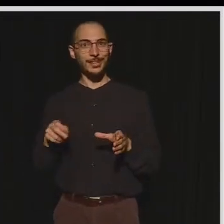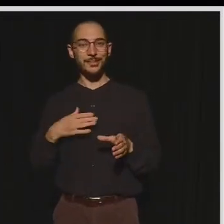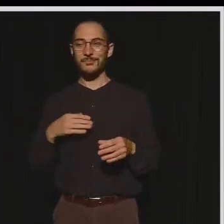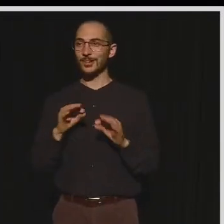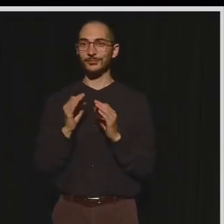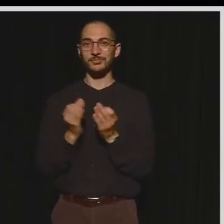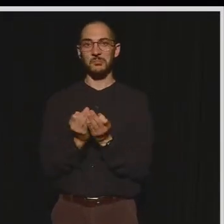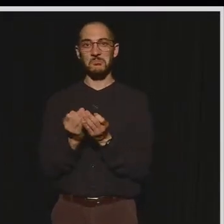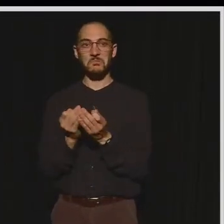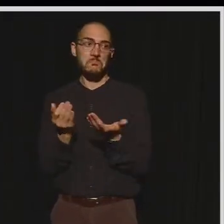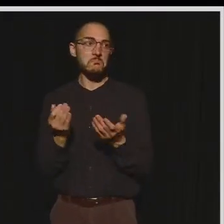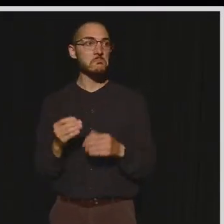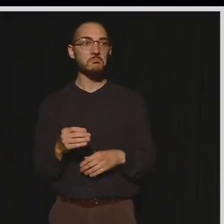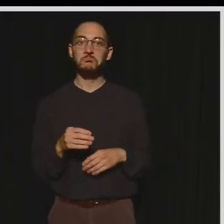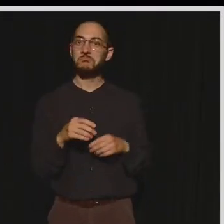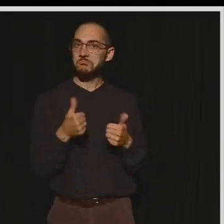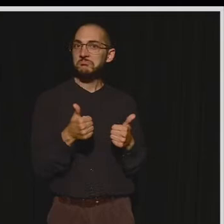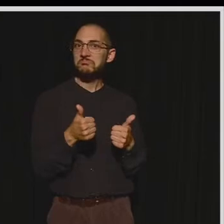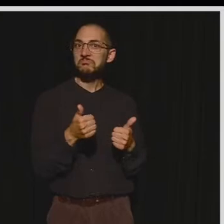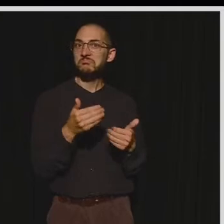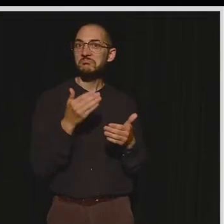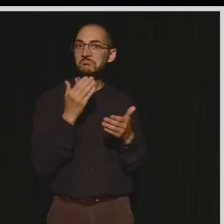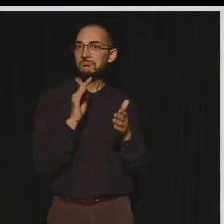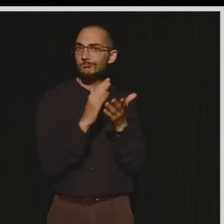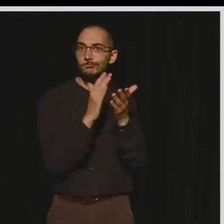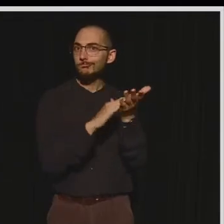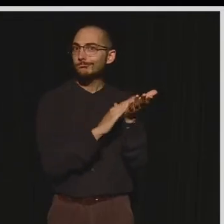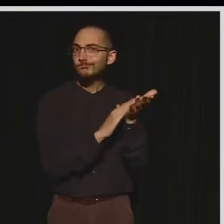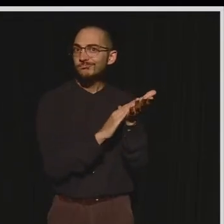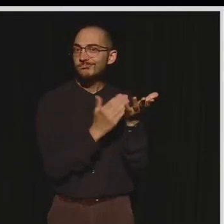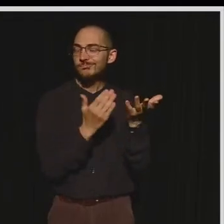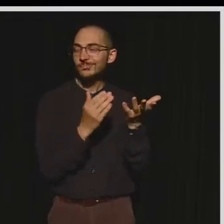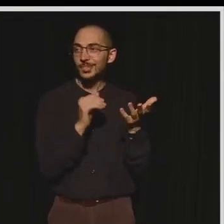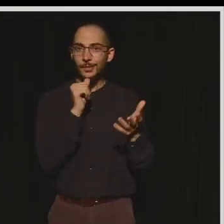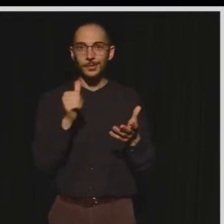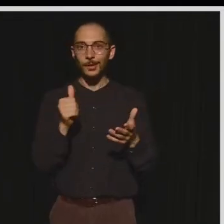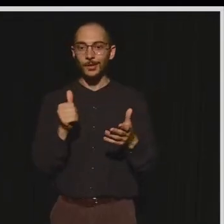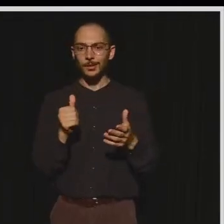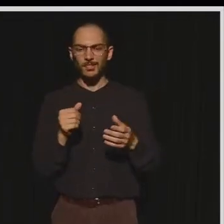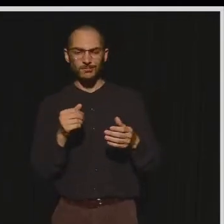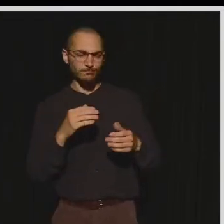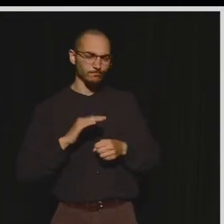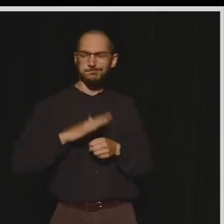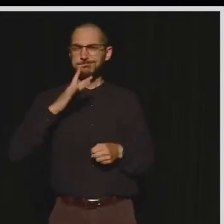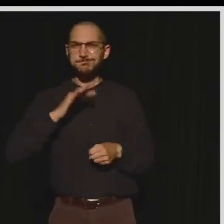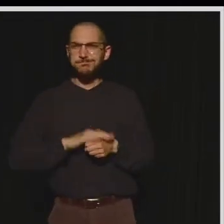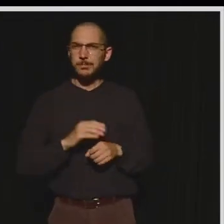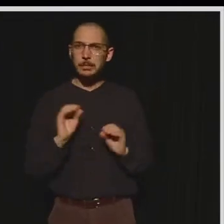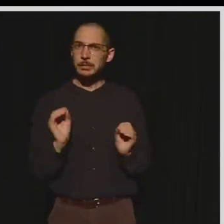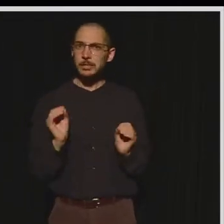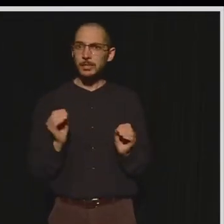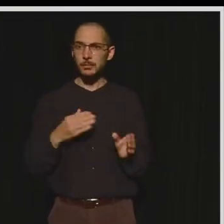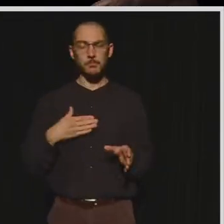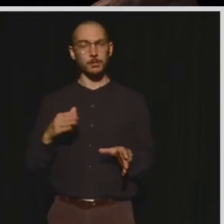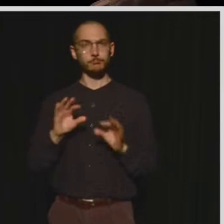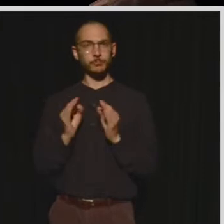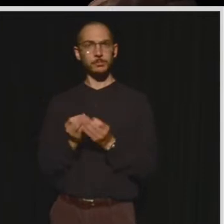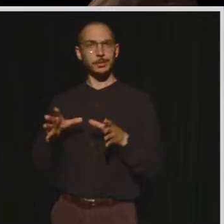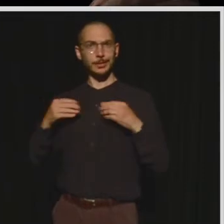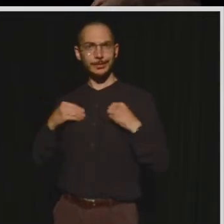So I have a very complicated relationship with, what does it mean to be proud? Because it